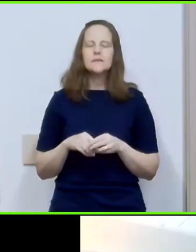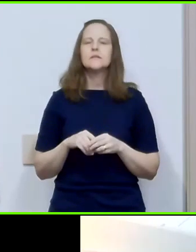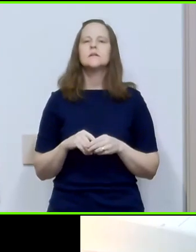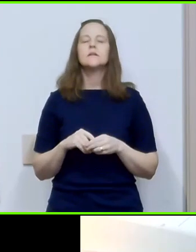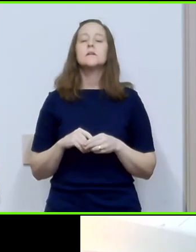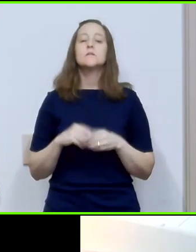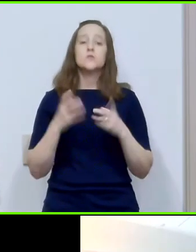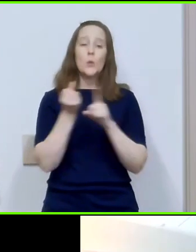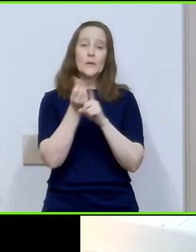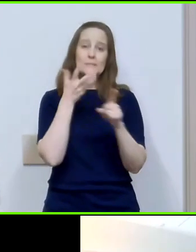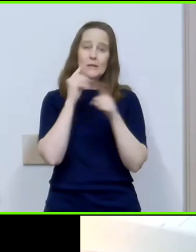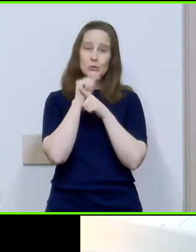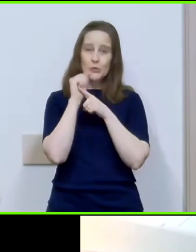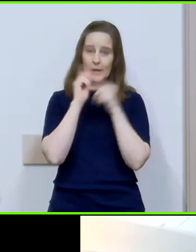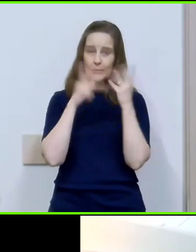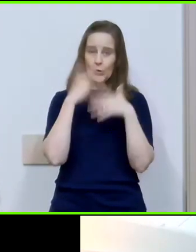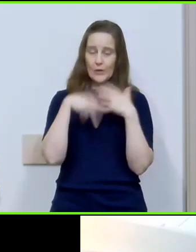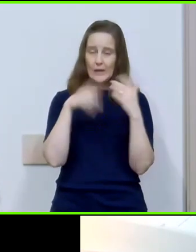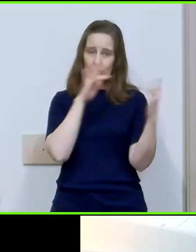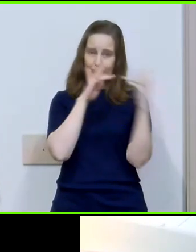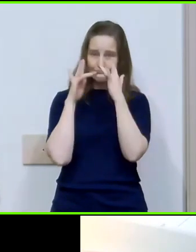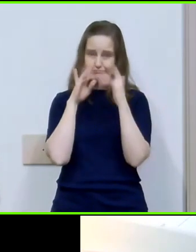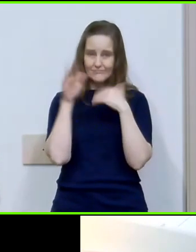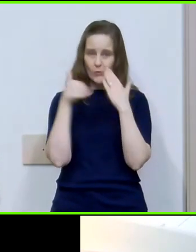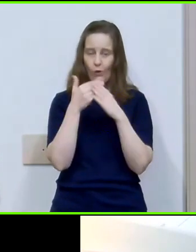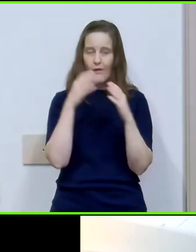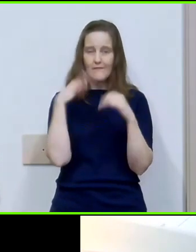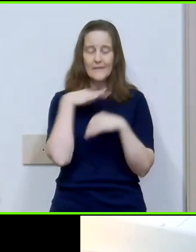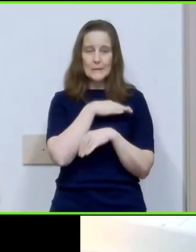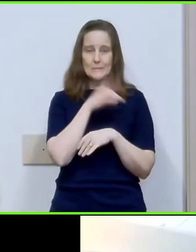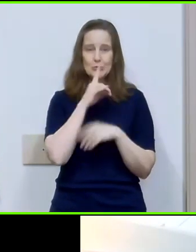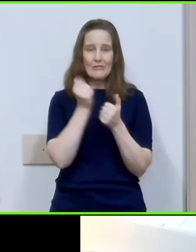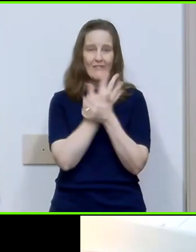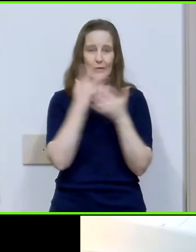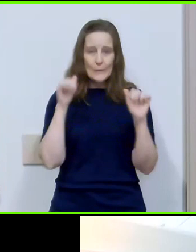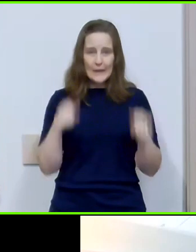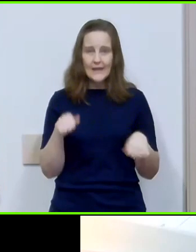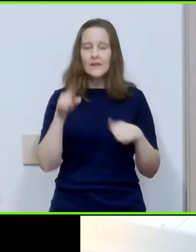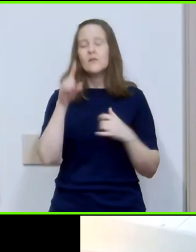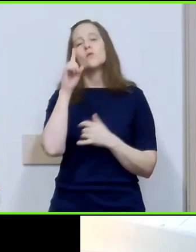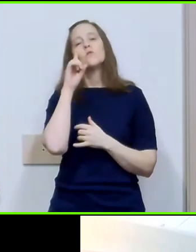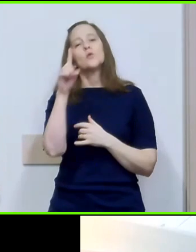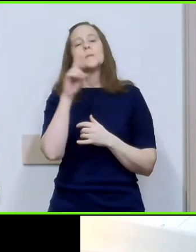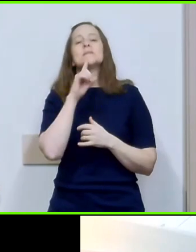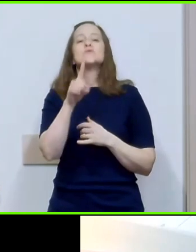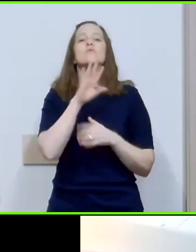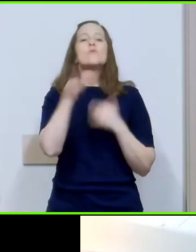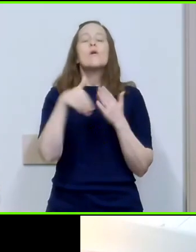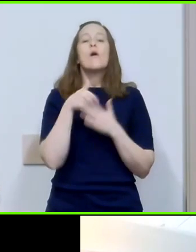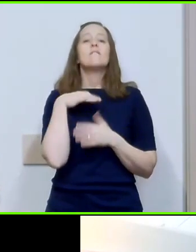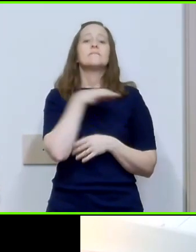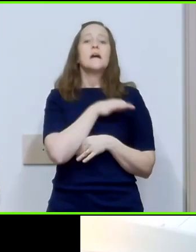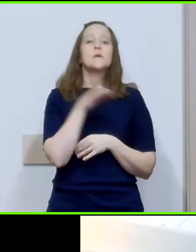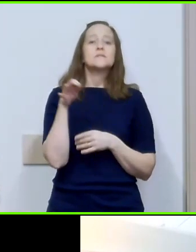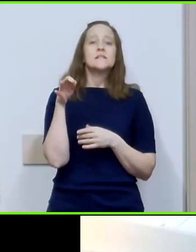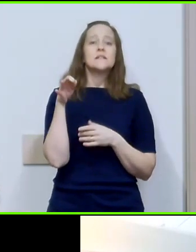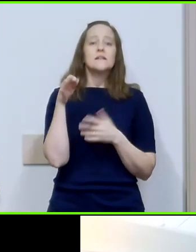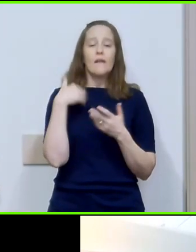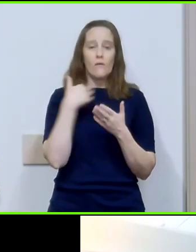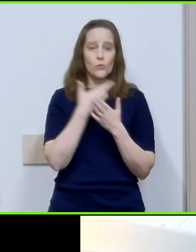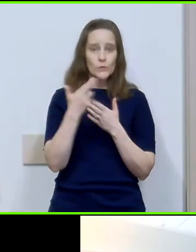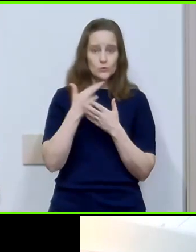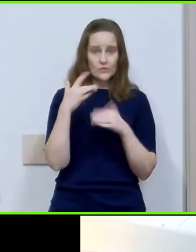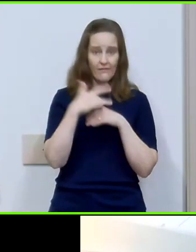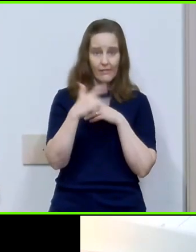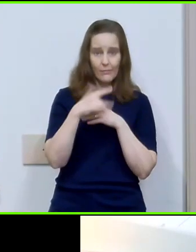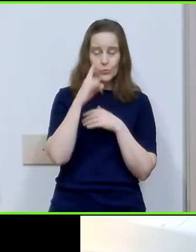expanding training programs and outreach to faculty to make sure that we're doing everything we can to make sure all of our faculty have the resources that they